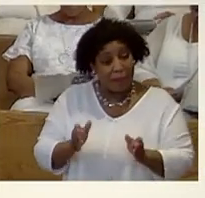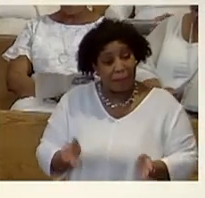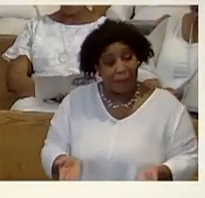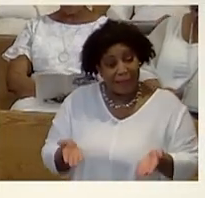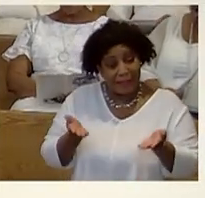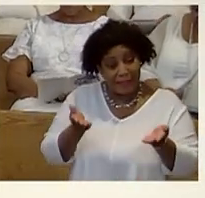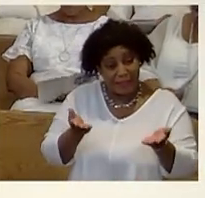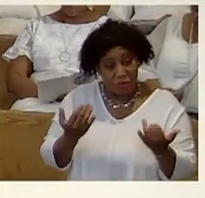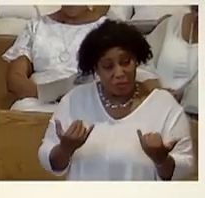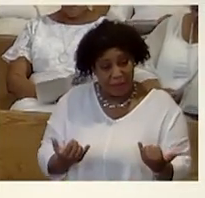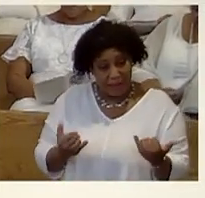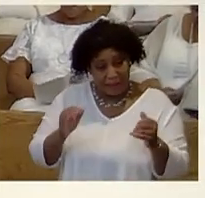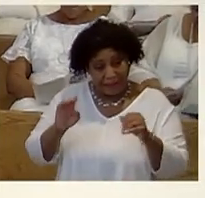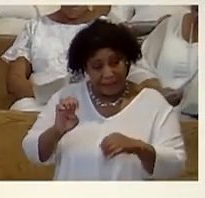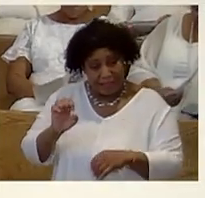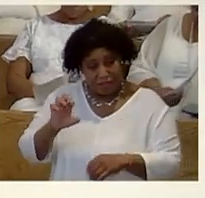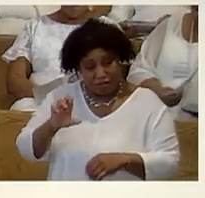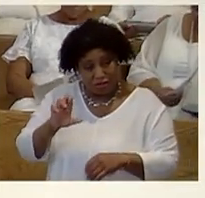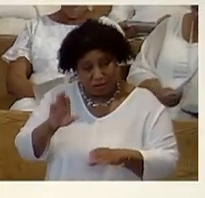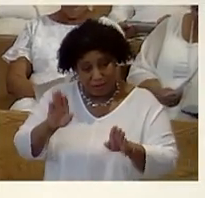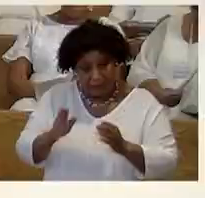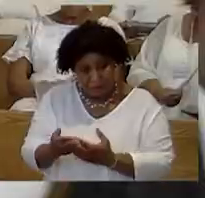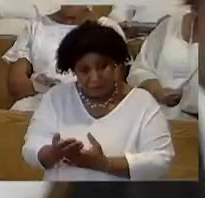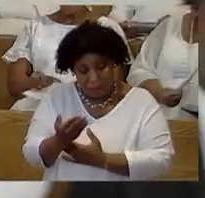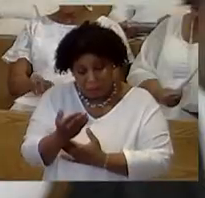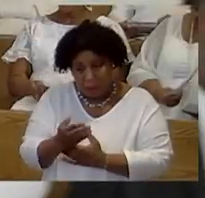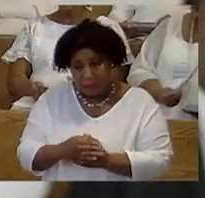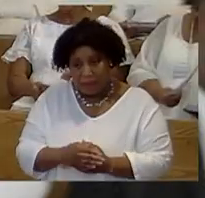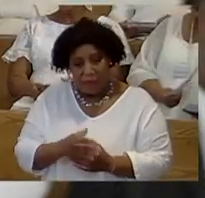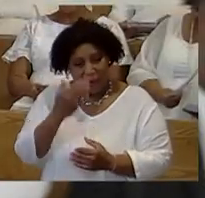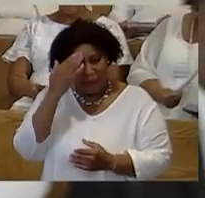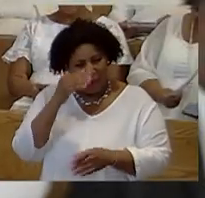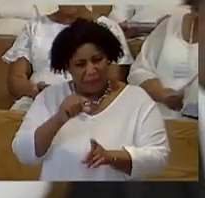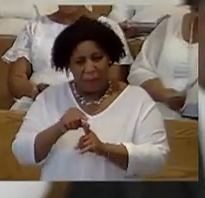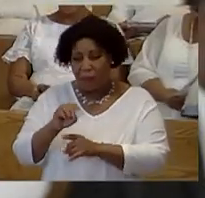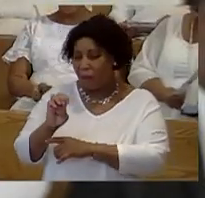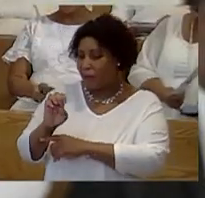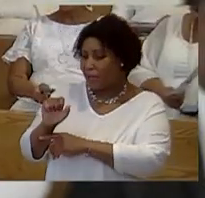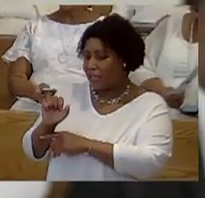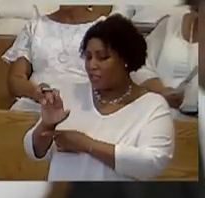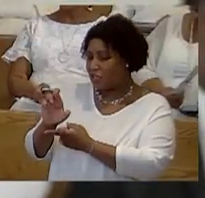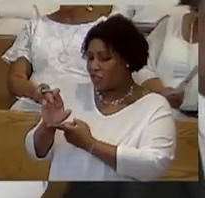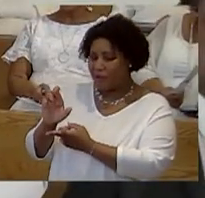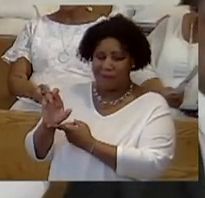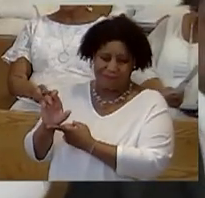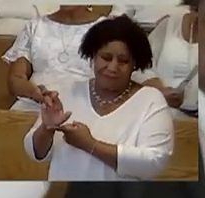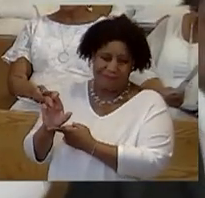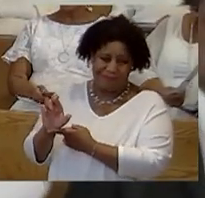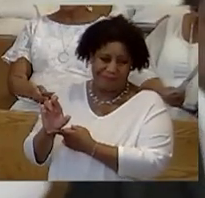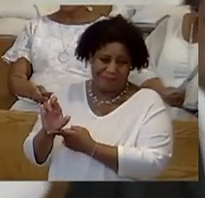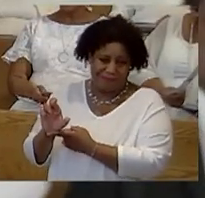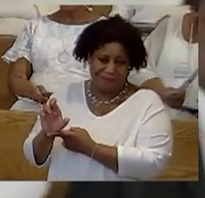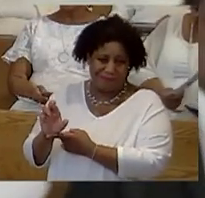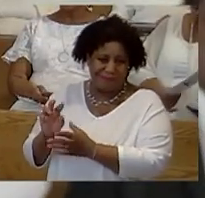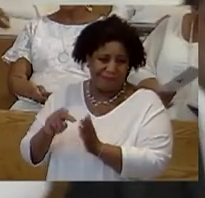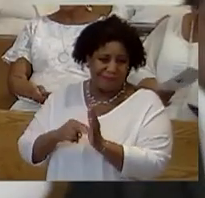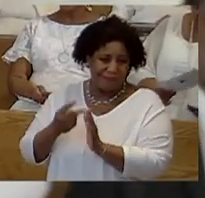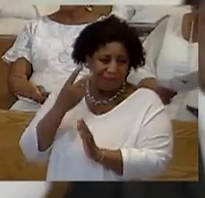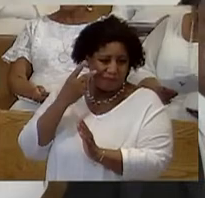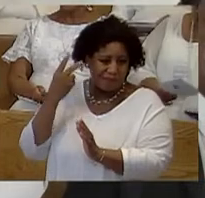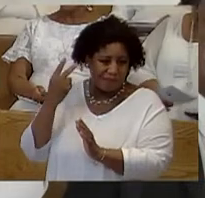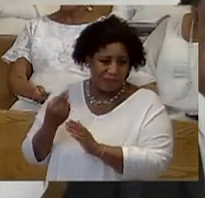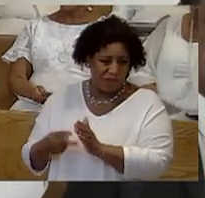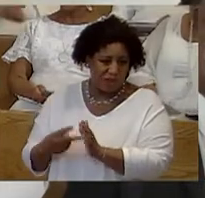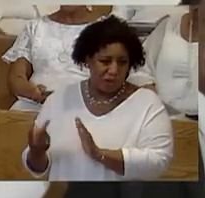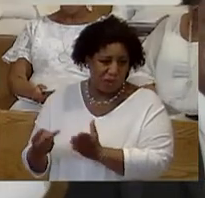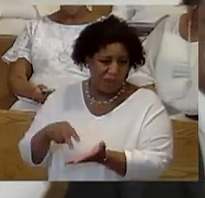this Easter Sunday morning, we know the word Easter is simply just a commemoration of the day of